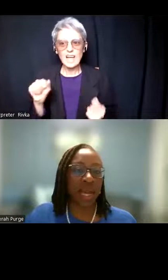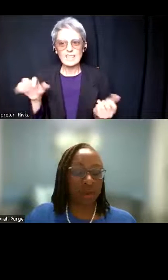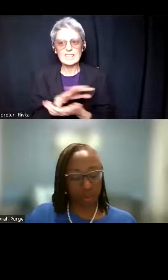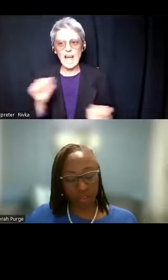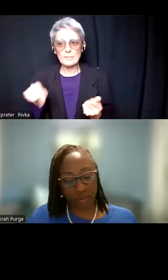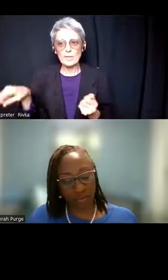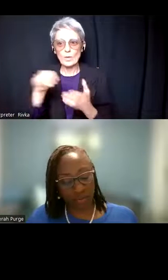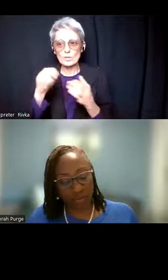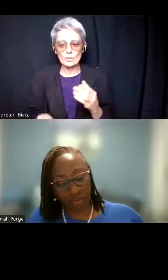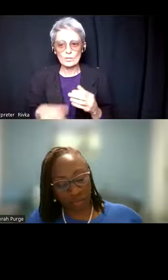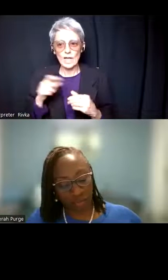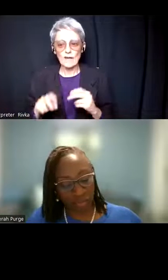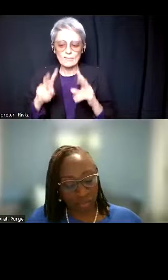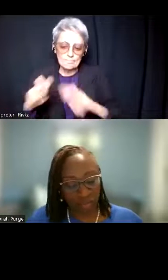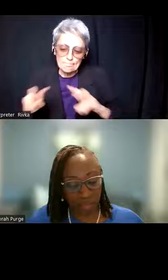Now, Crystal.